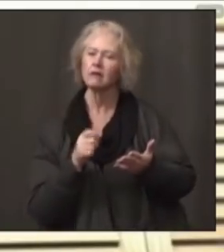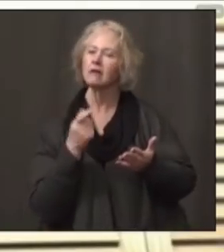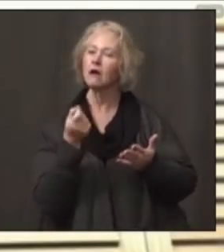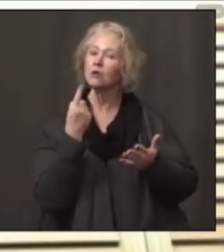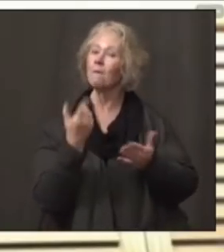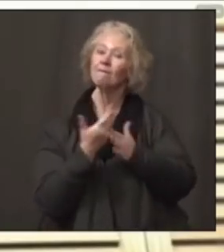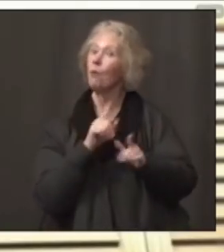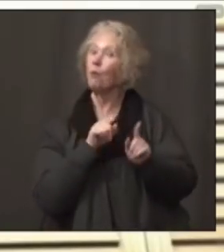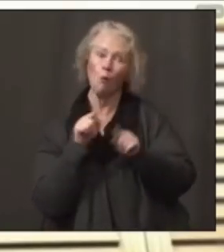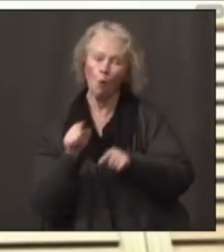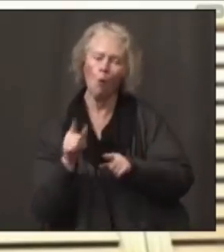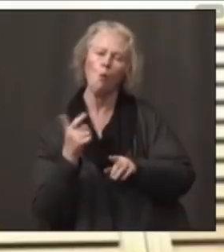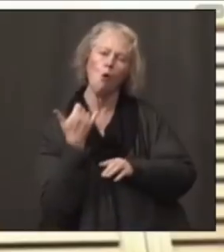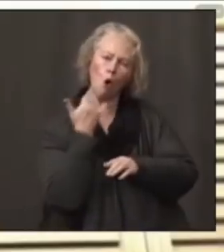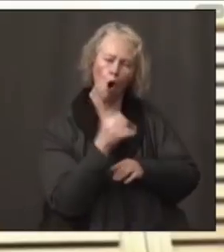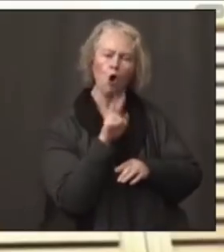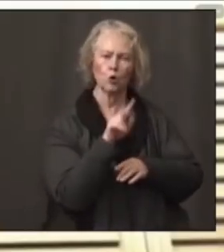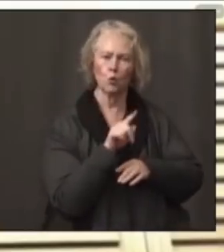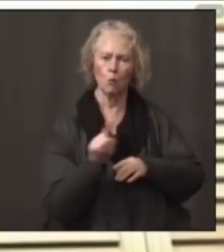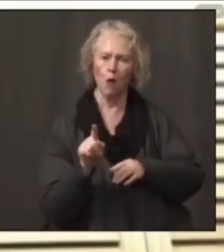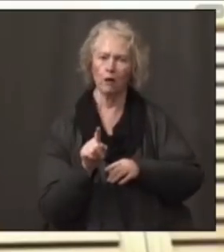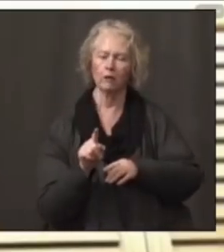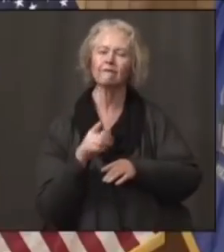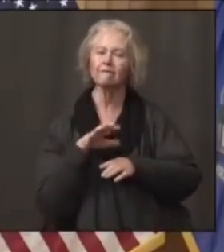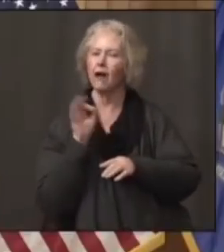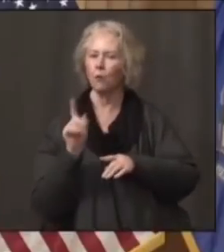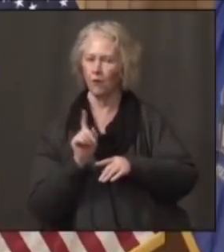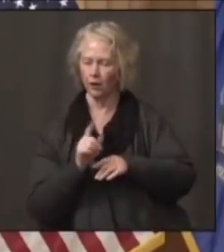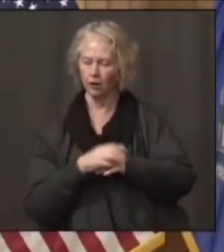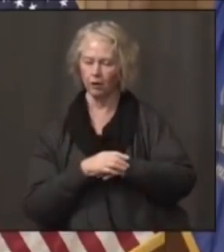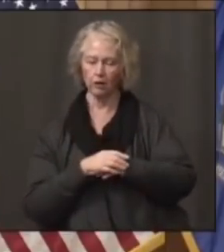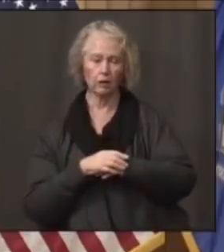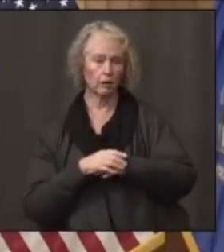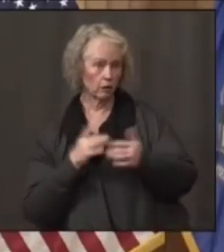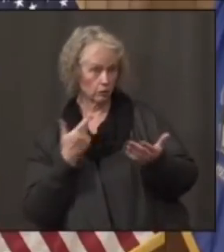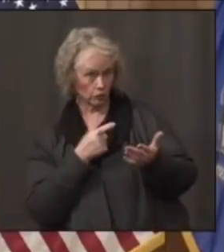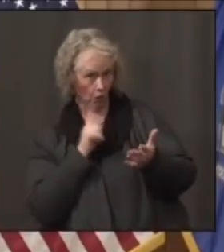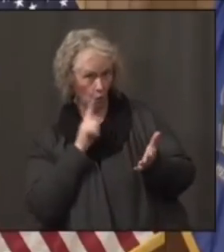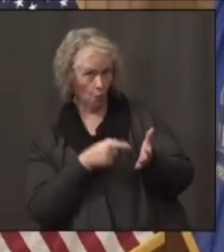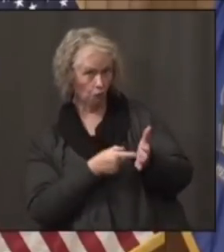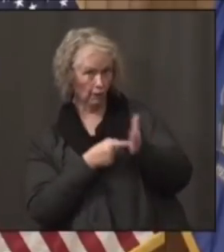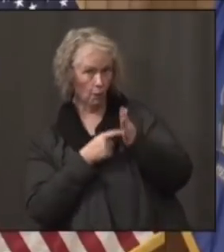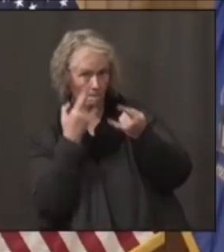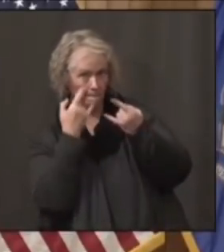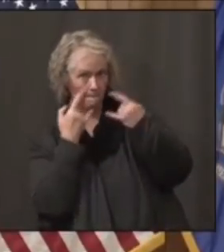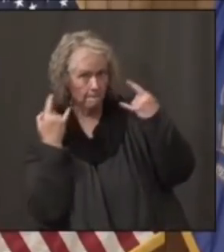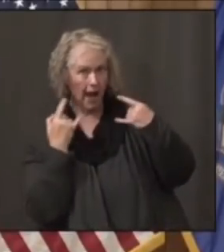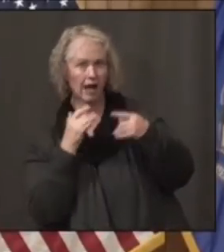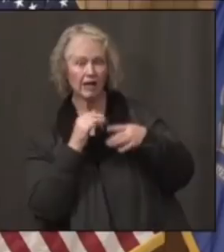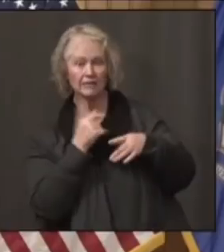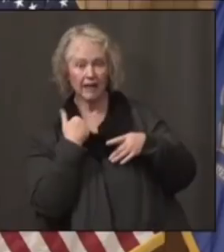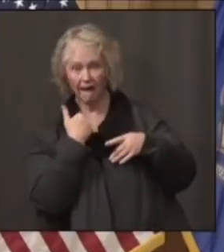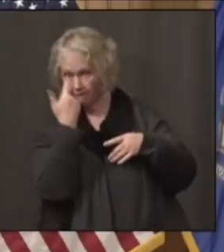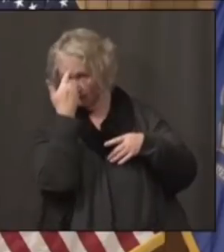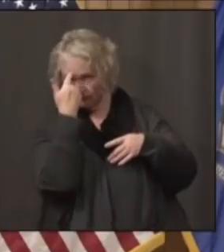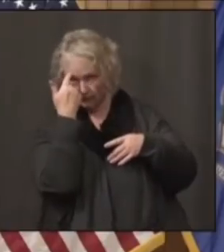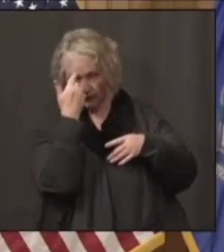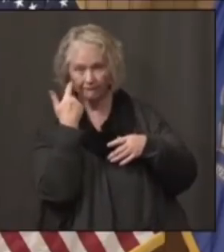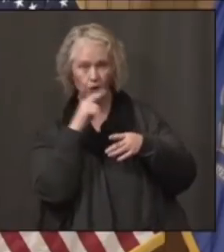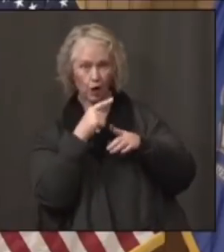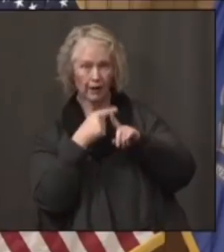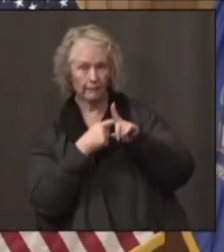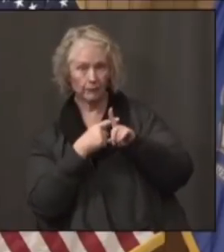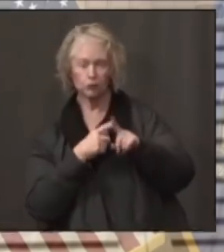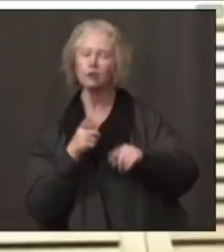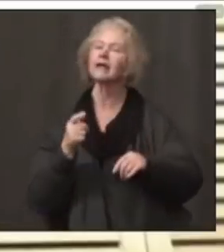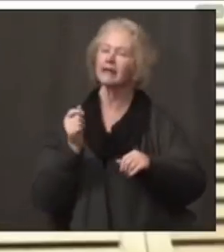211 and they'll find you a shelter. So will they be mandating masks, taking temperatures before people walk in the building? Yes,